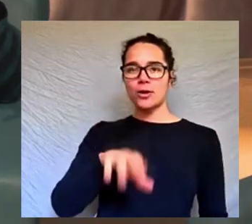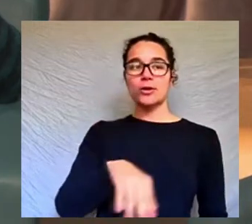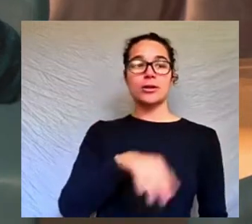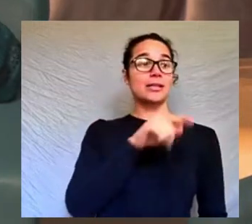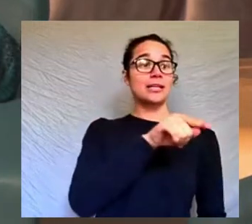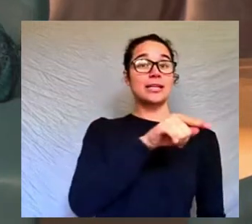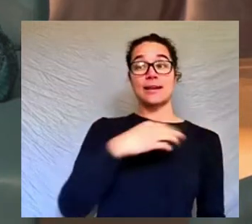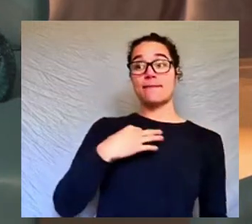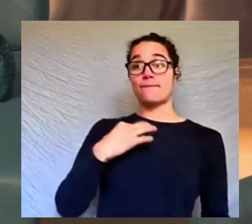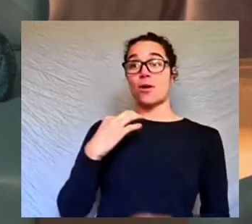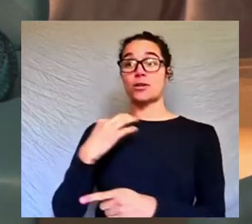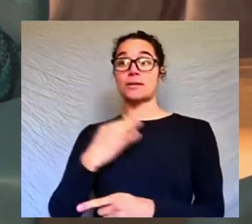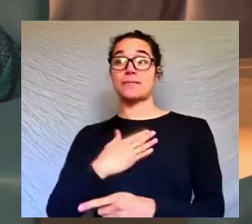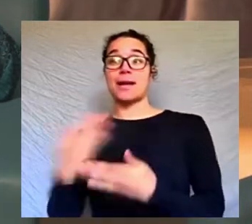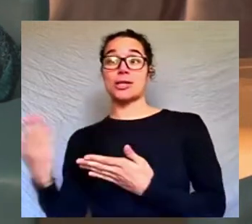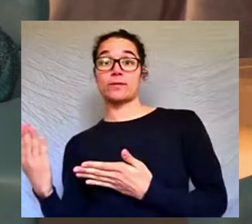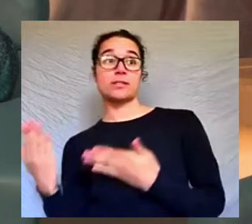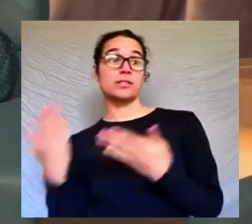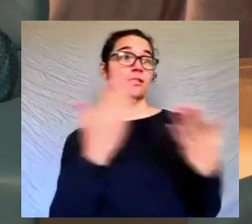to the candidate.